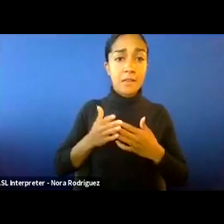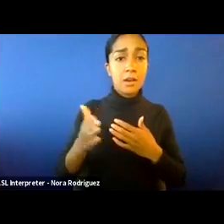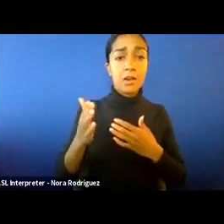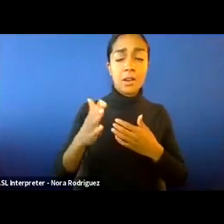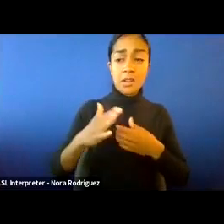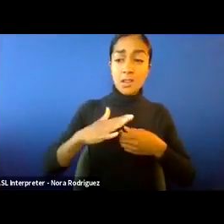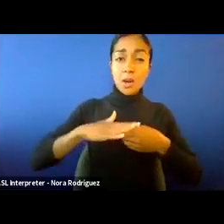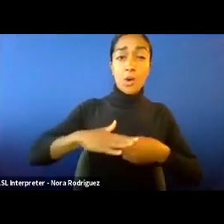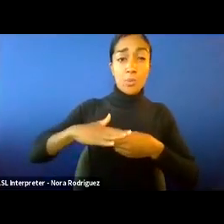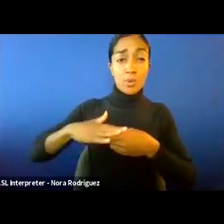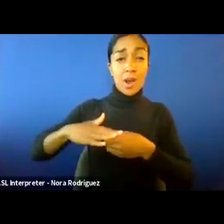oppressions that we cannot imagine.